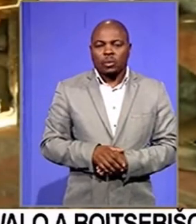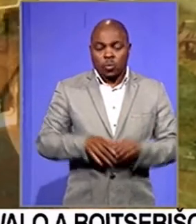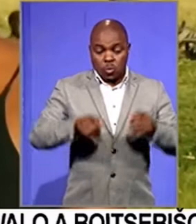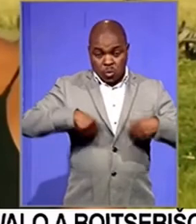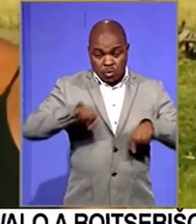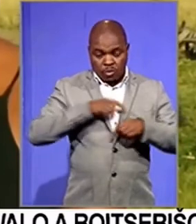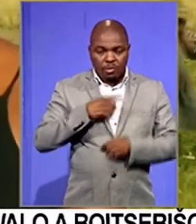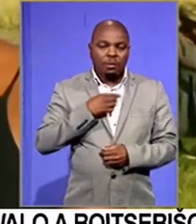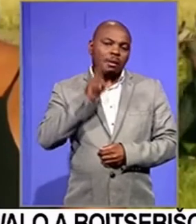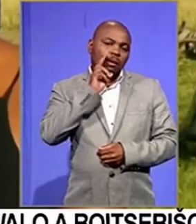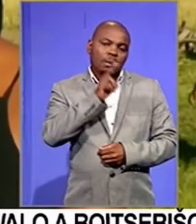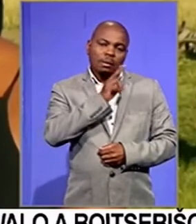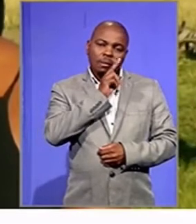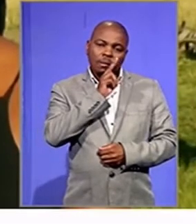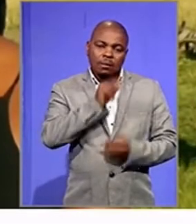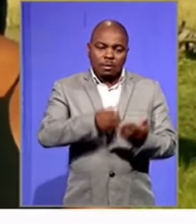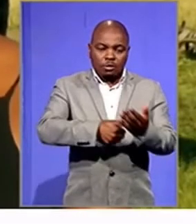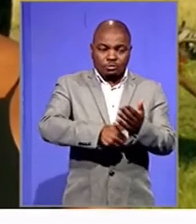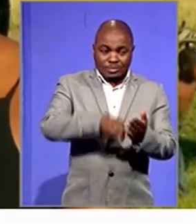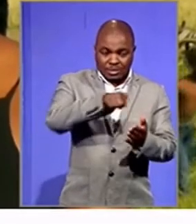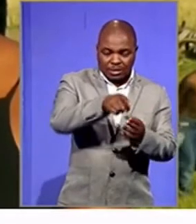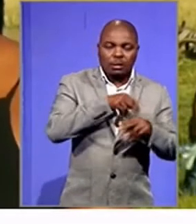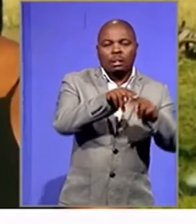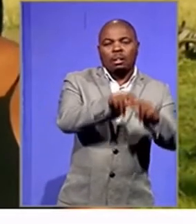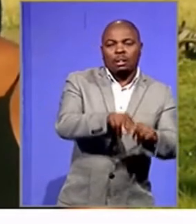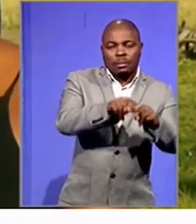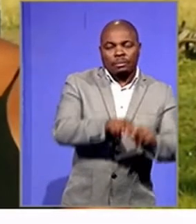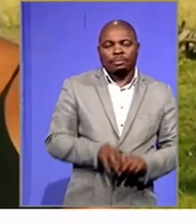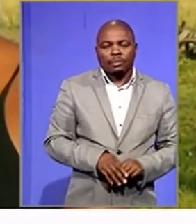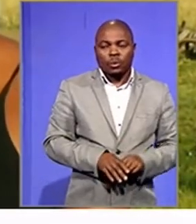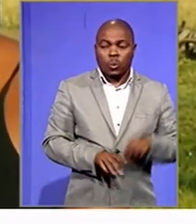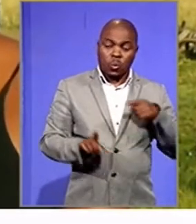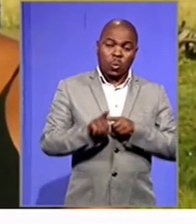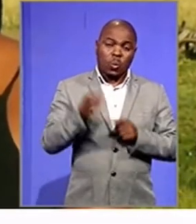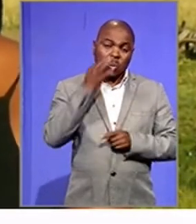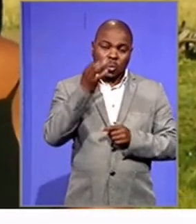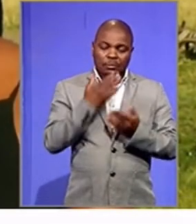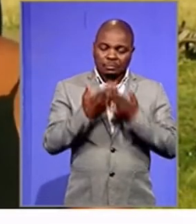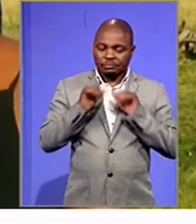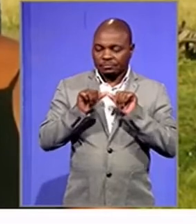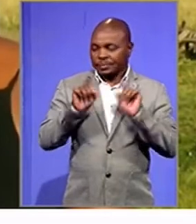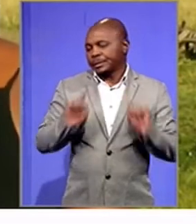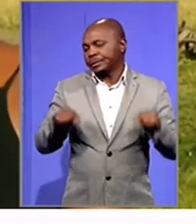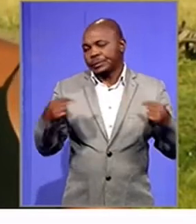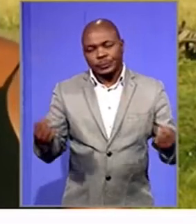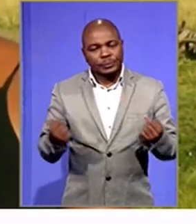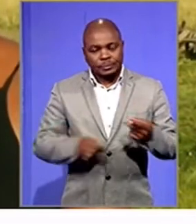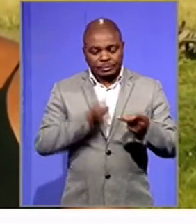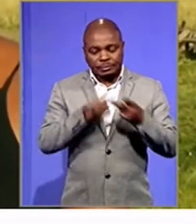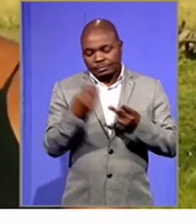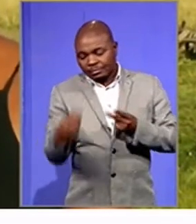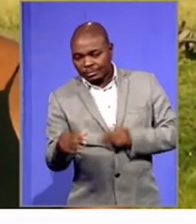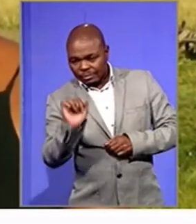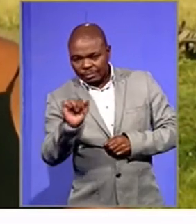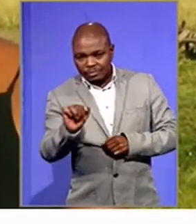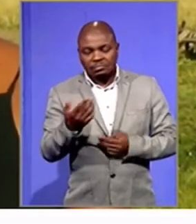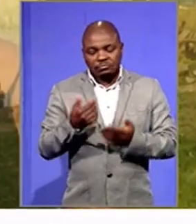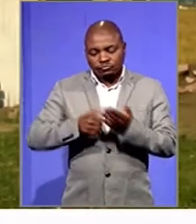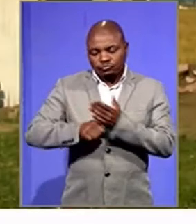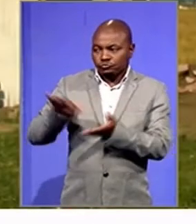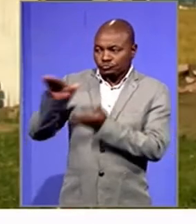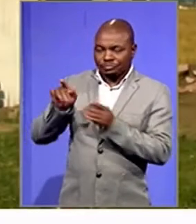uncle's disability grant. O re o palelwa ke go hwetsa mosomo le go tšwetša dithuto tša gagwe pele le ngwana wa gagwe ga a kgone go hwetsa